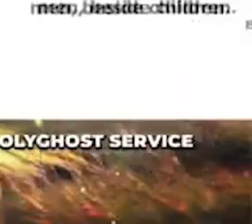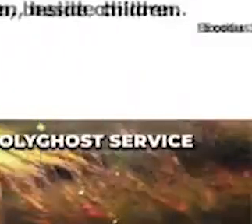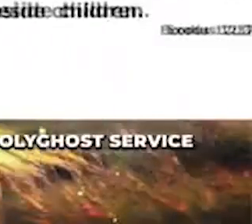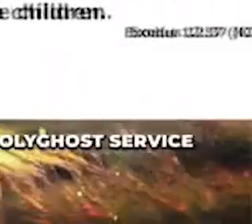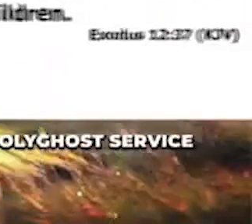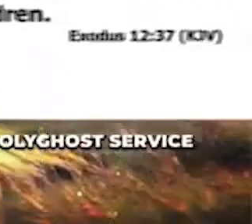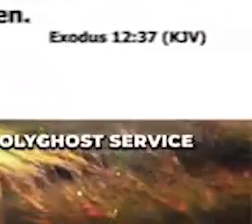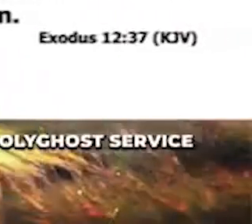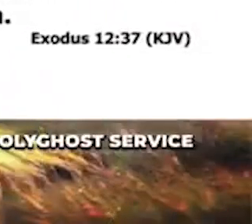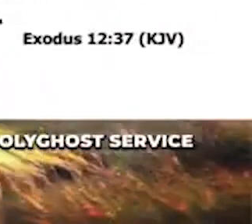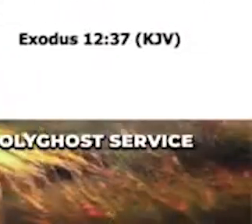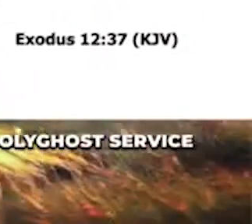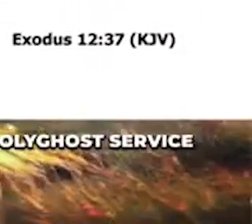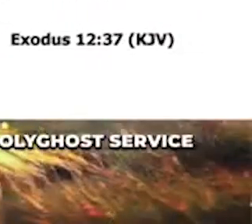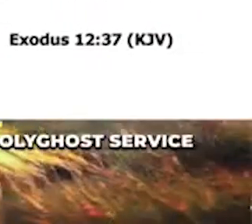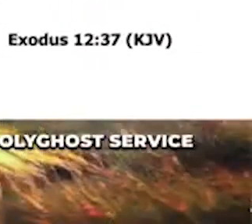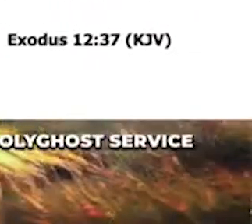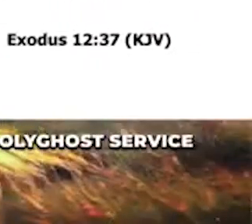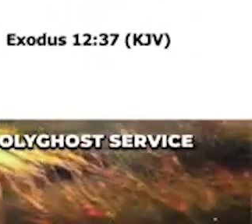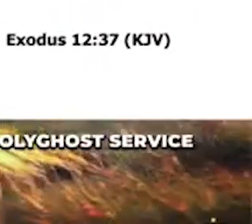according to that passage, is